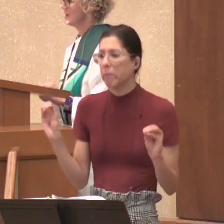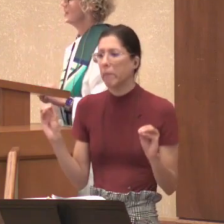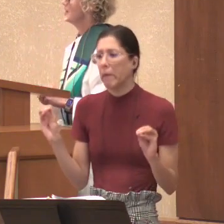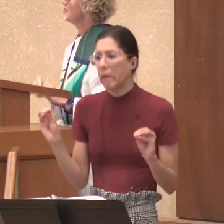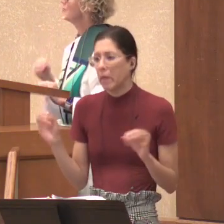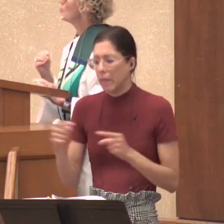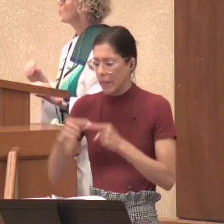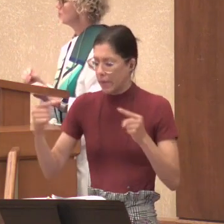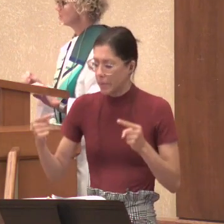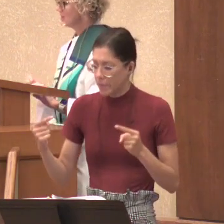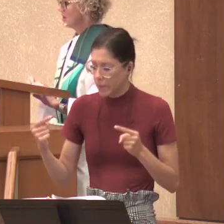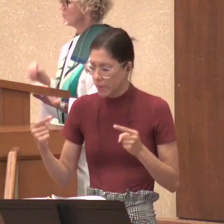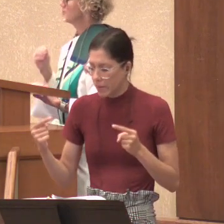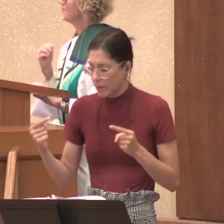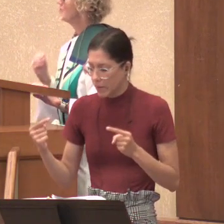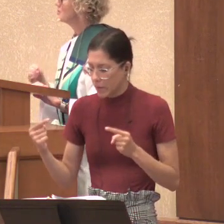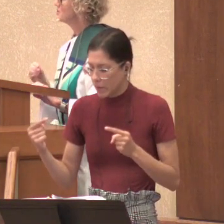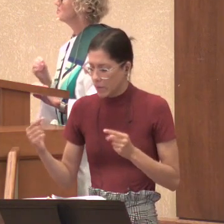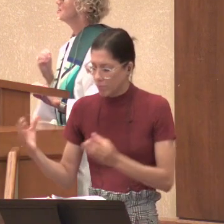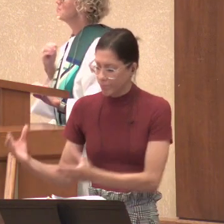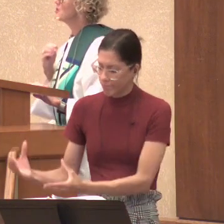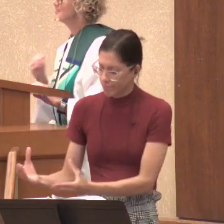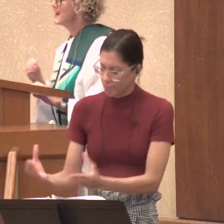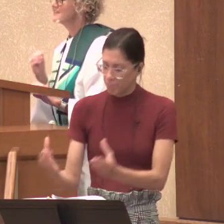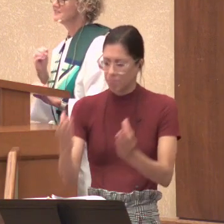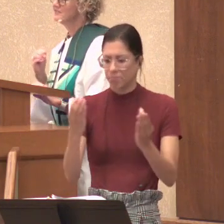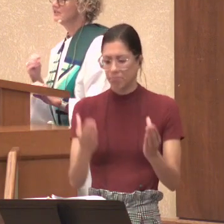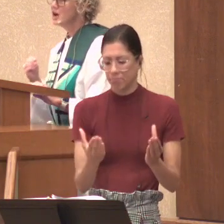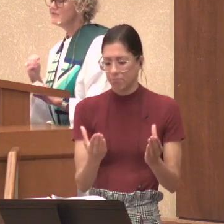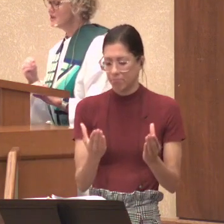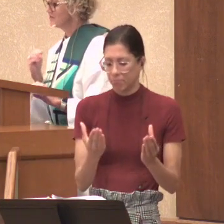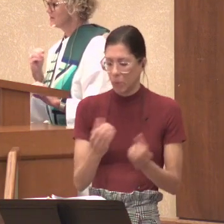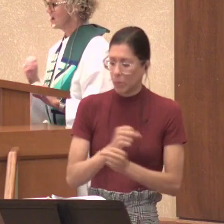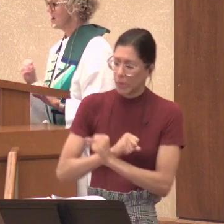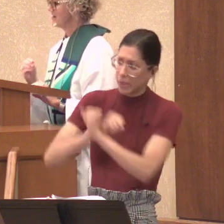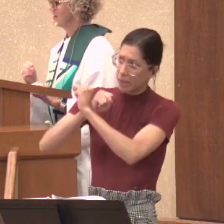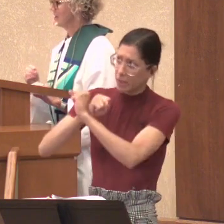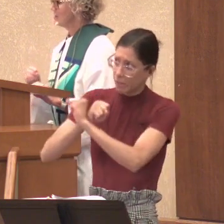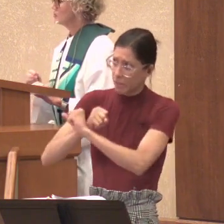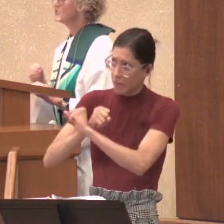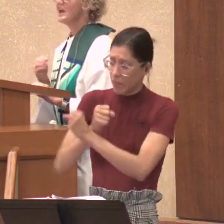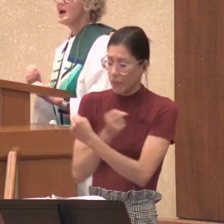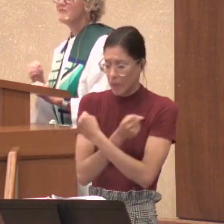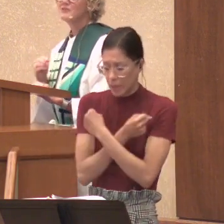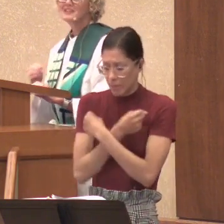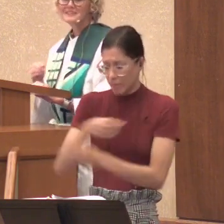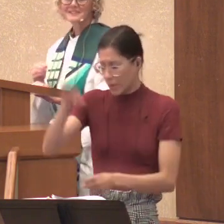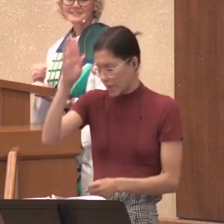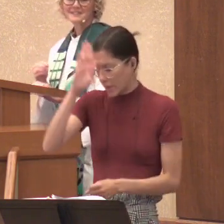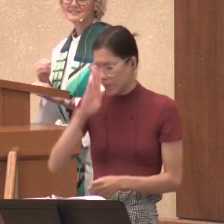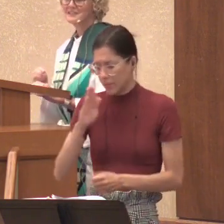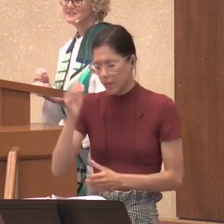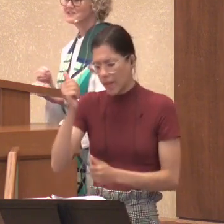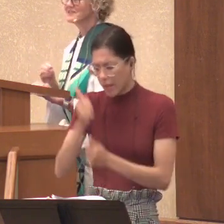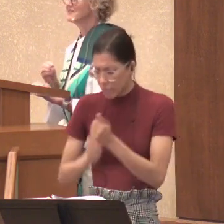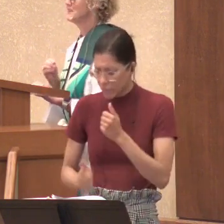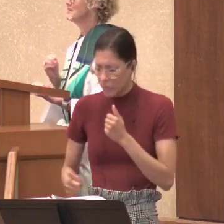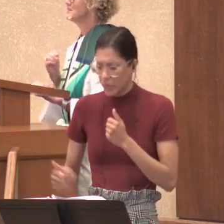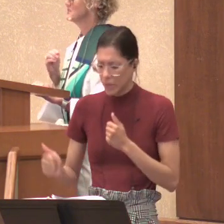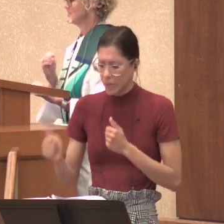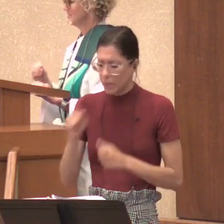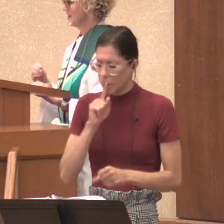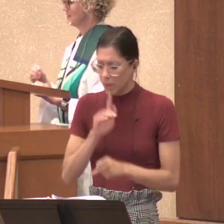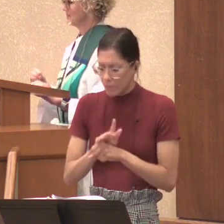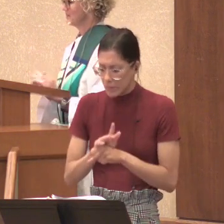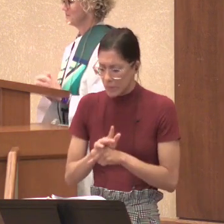territory if it weren't for the fiercely protective love of God, whose every instinct it is